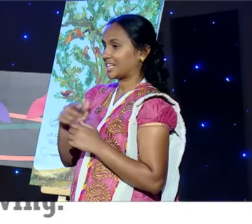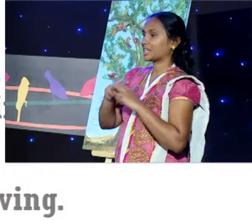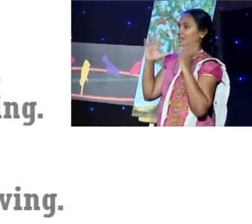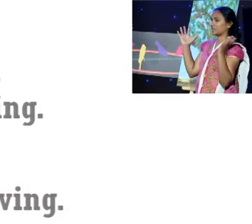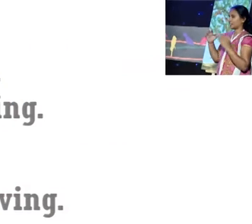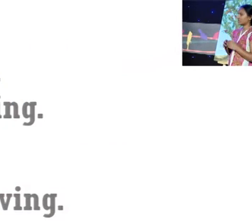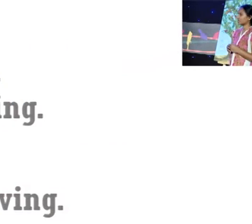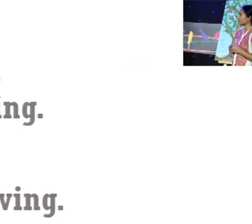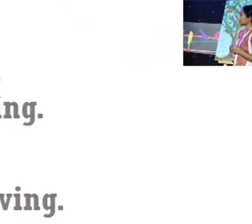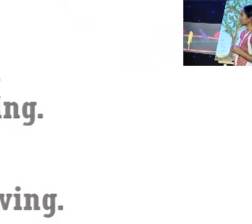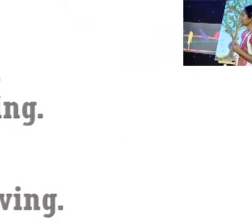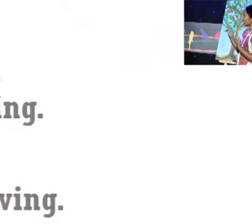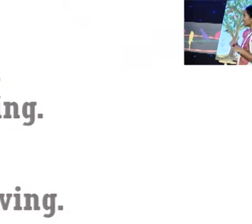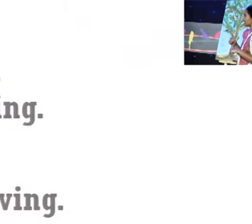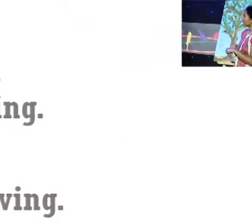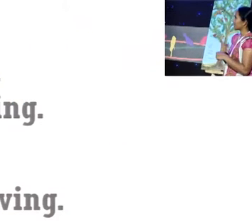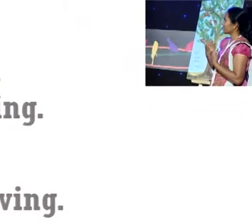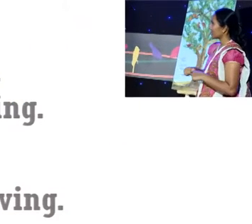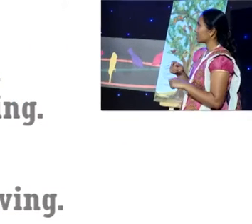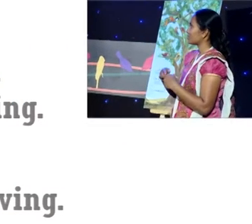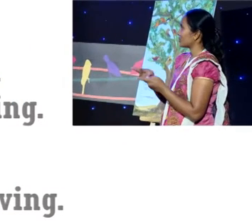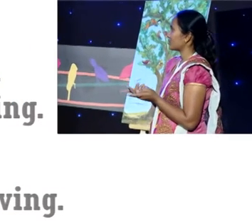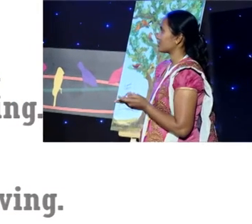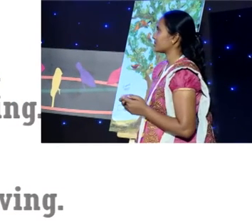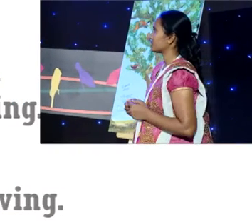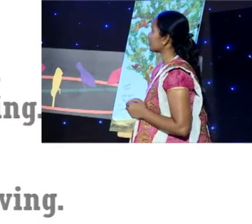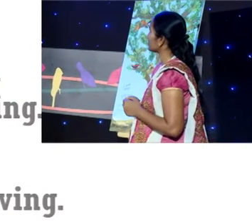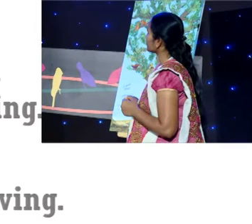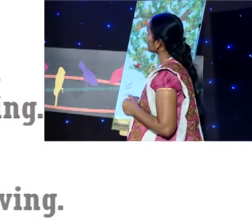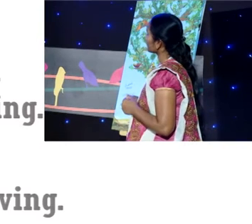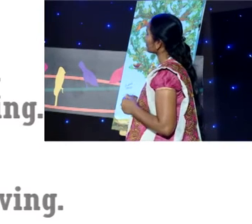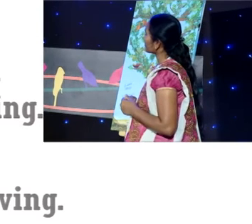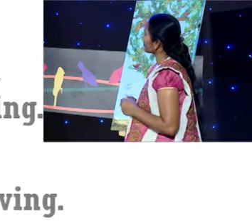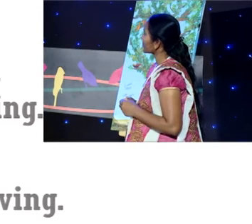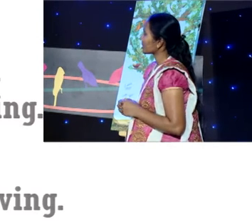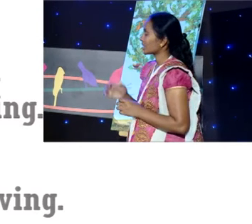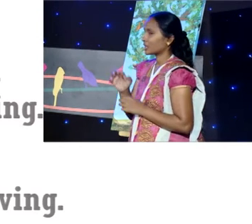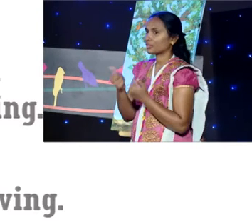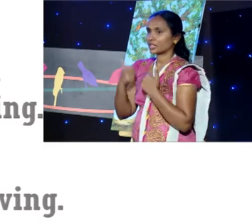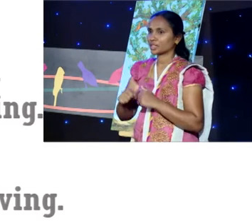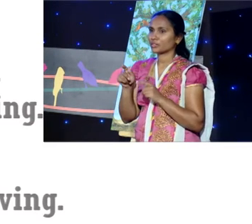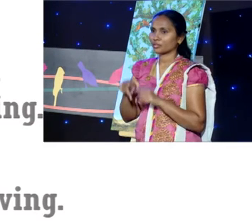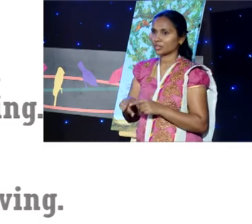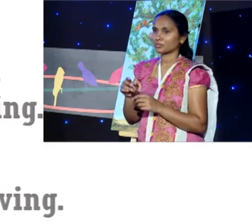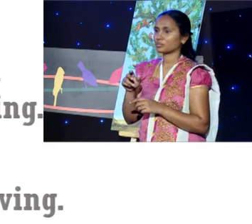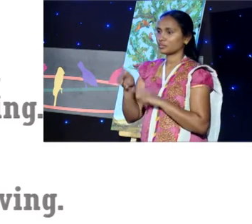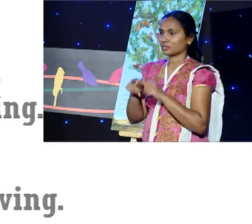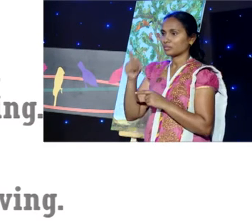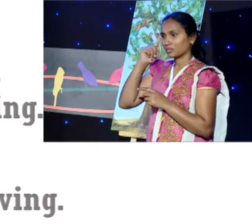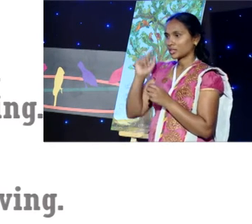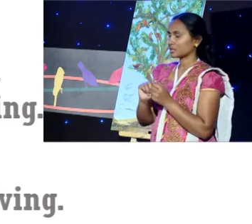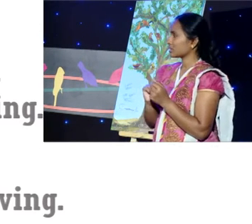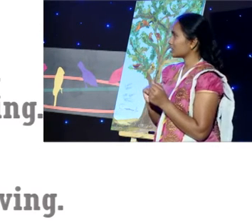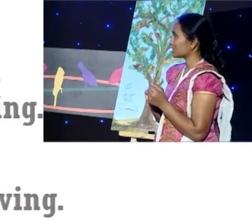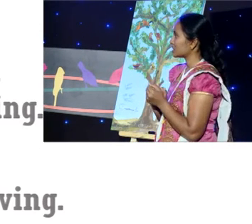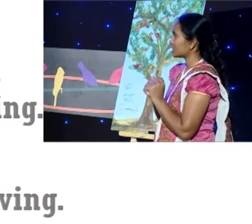single person in any moment can hold a heart of generosity. And if that generosity, if that mindset starts to turn